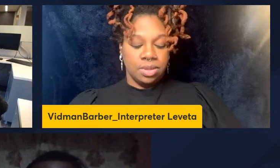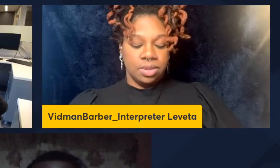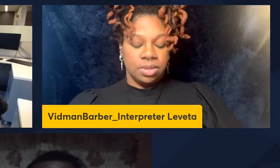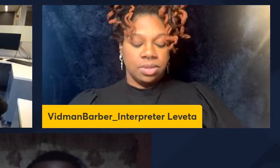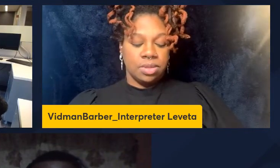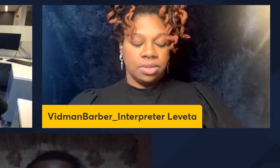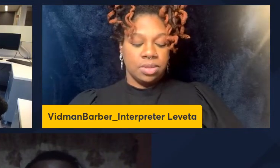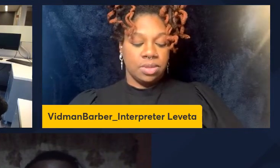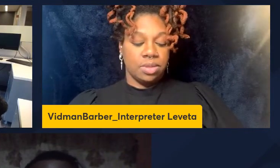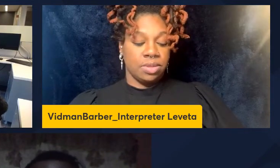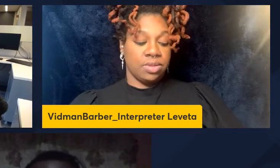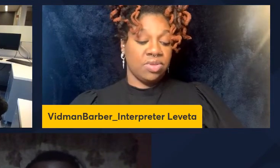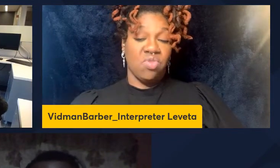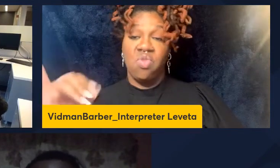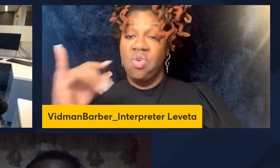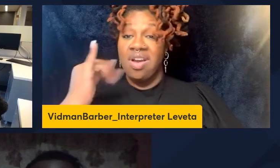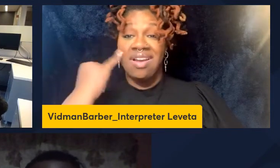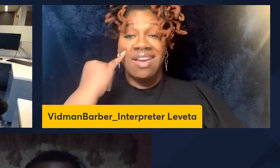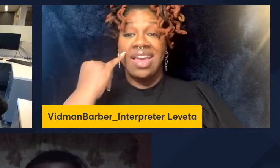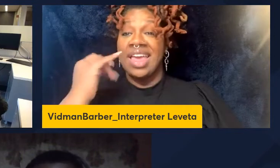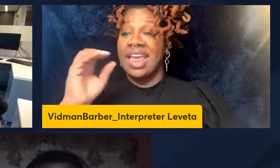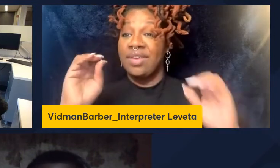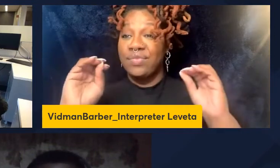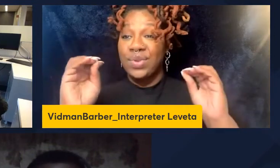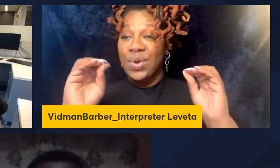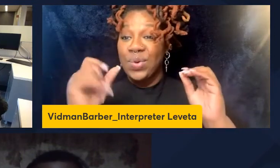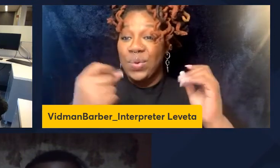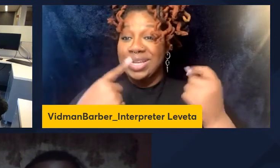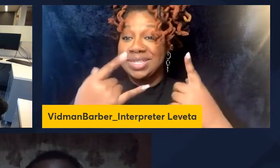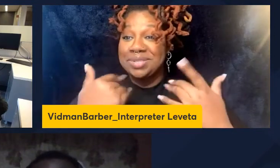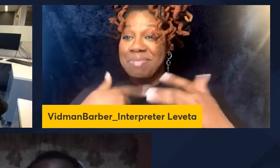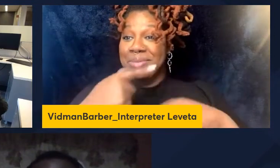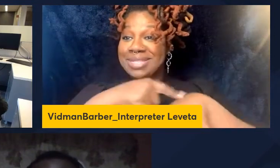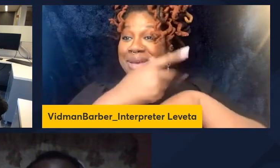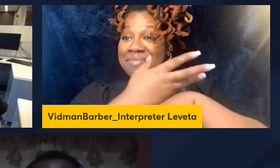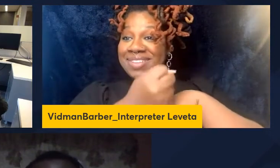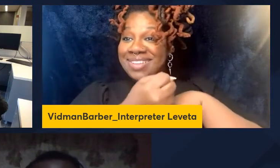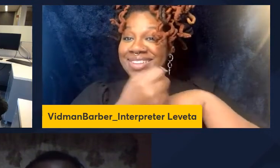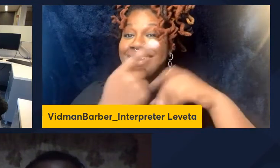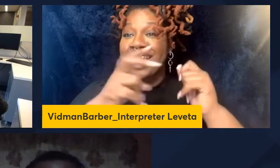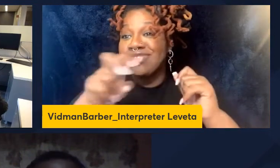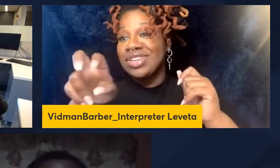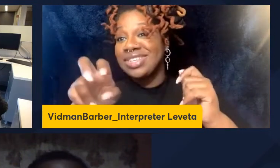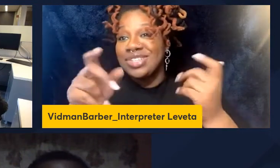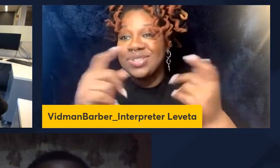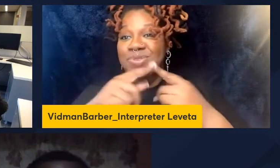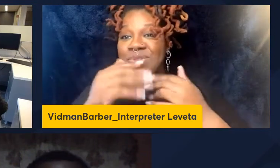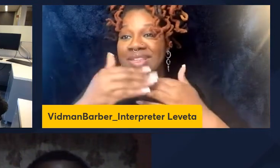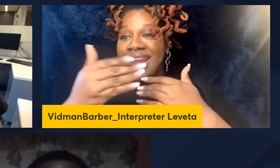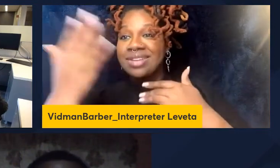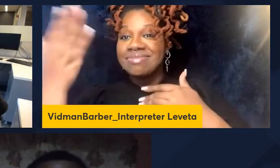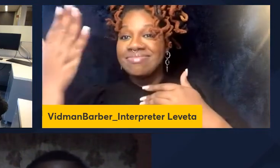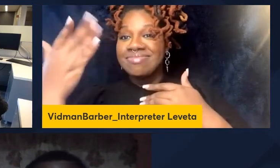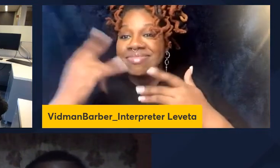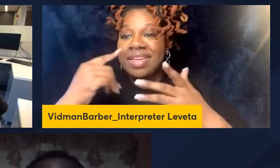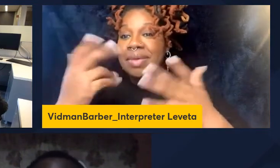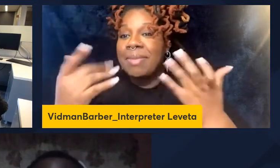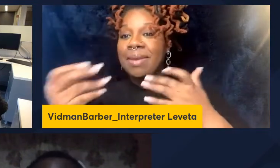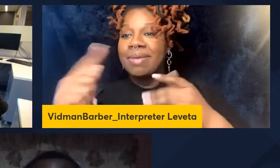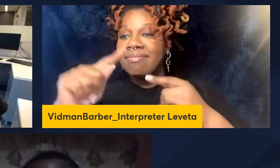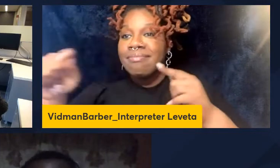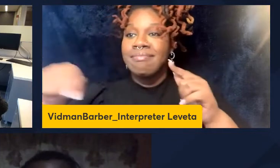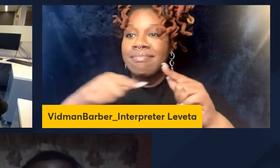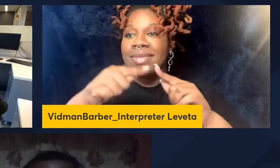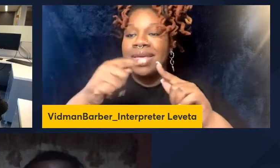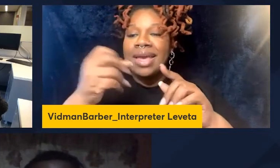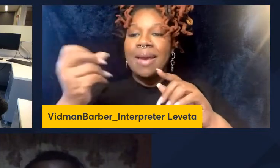Or if we don't have any, I probably took all my time. So we can also transition to the next, and then maybe we can come back at the end. Yeah,